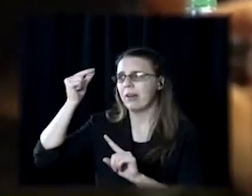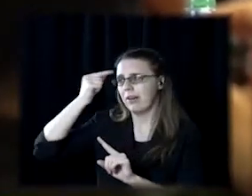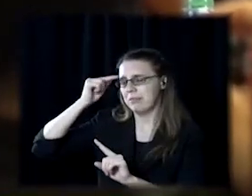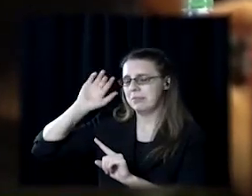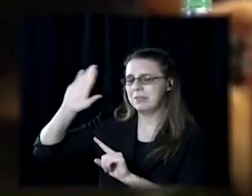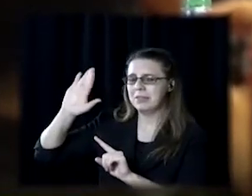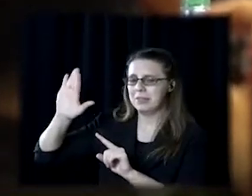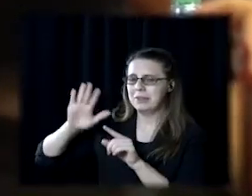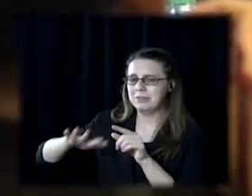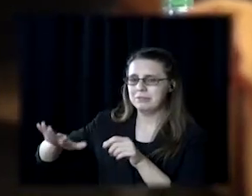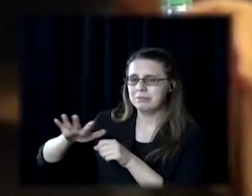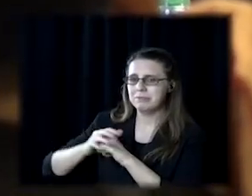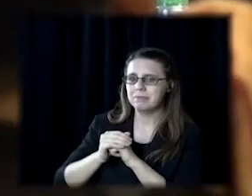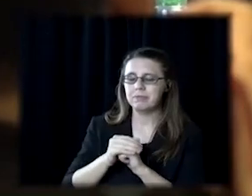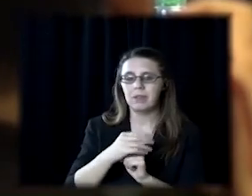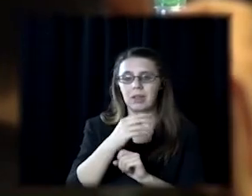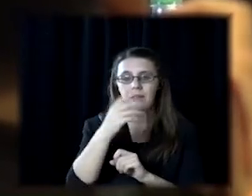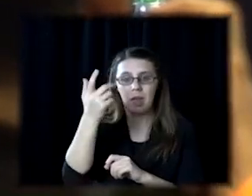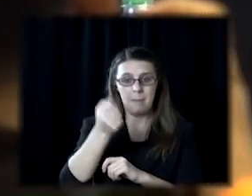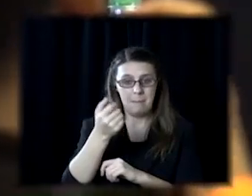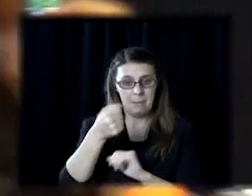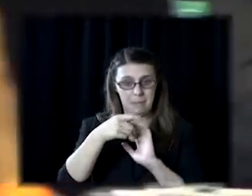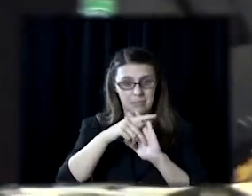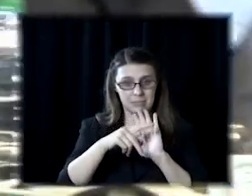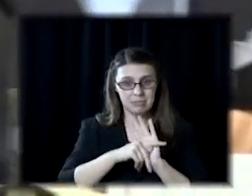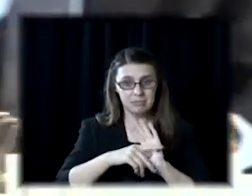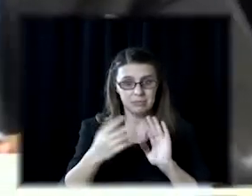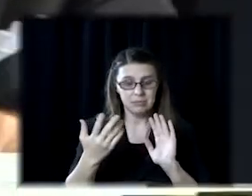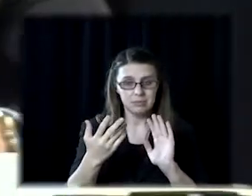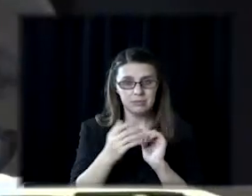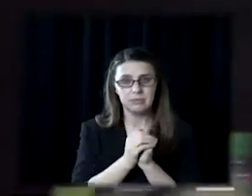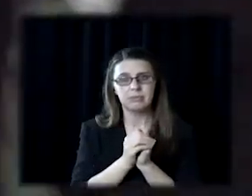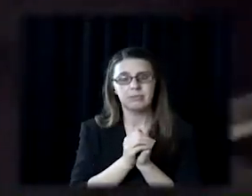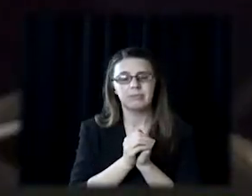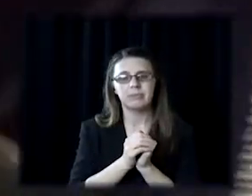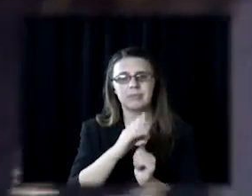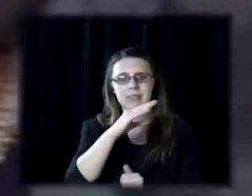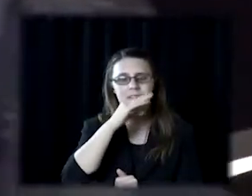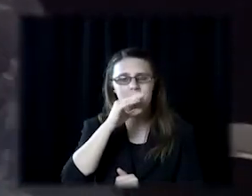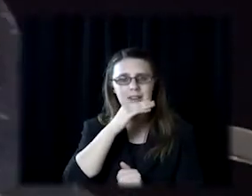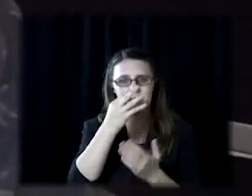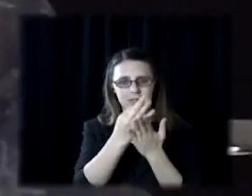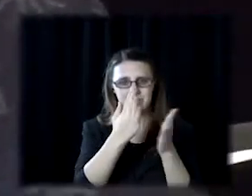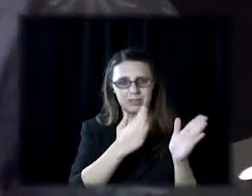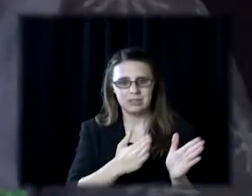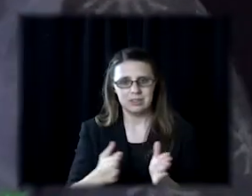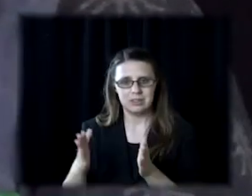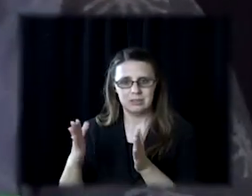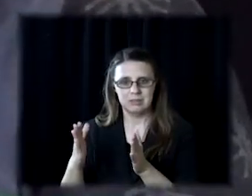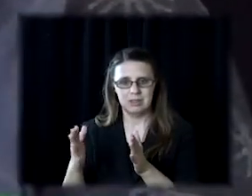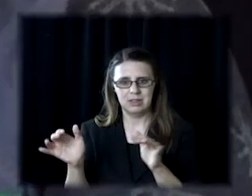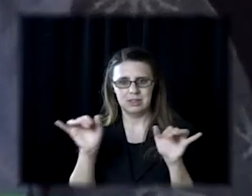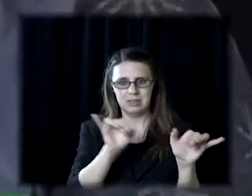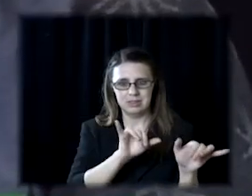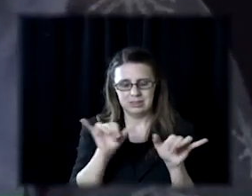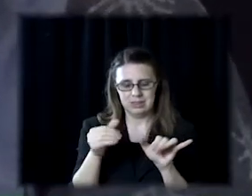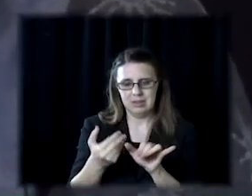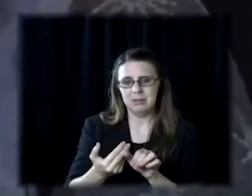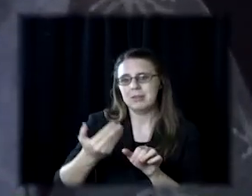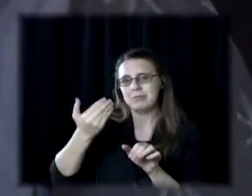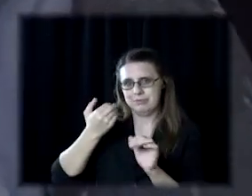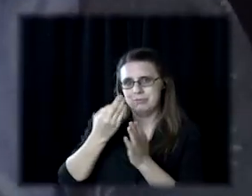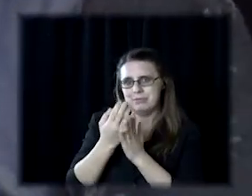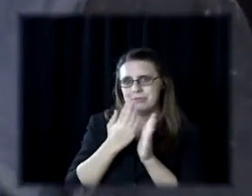Yeah. And the question on pension policy, the pension policy reflected in the October fiscal plan is the same as the one in the previous fiscal